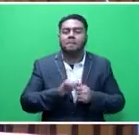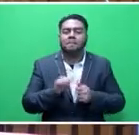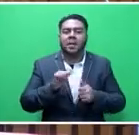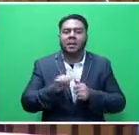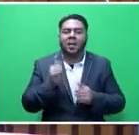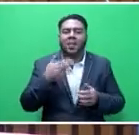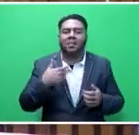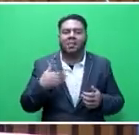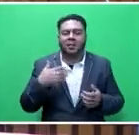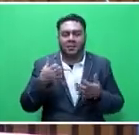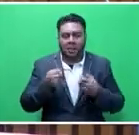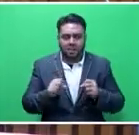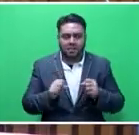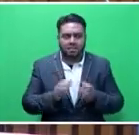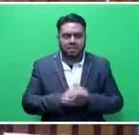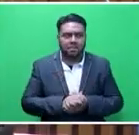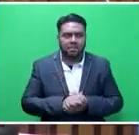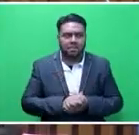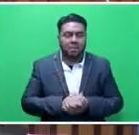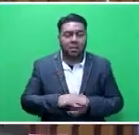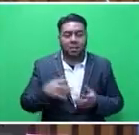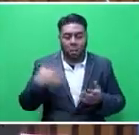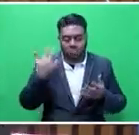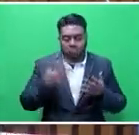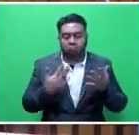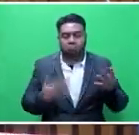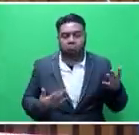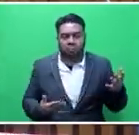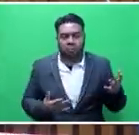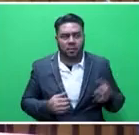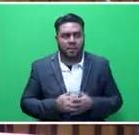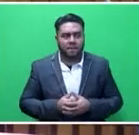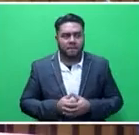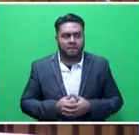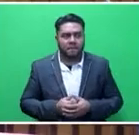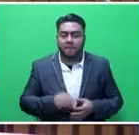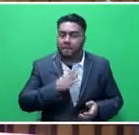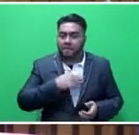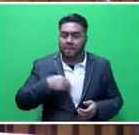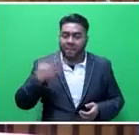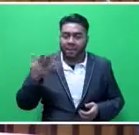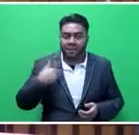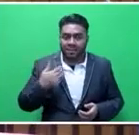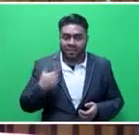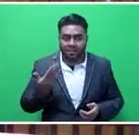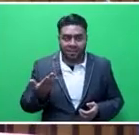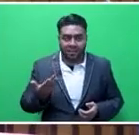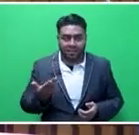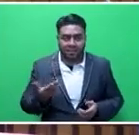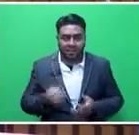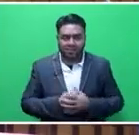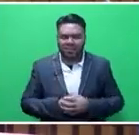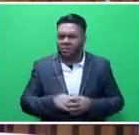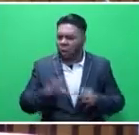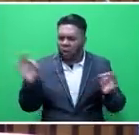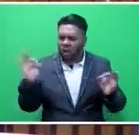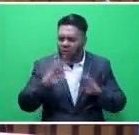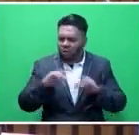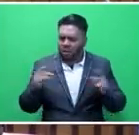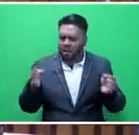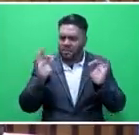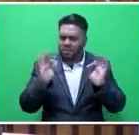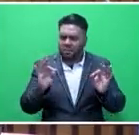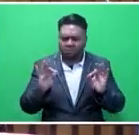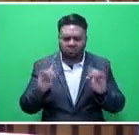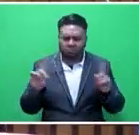system. See, all they go on about, of course, the Minister for Health himself has admitted, not everything is perfect.